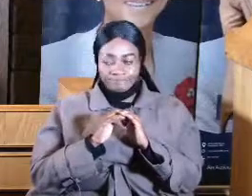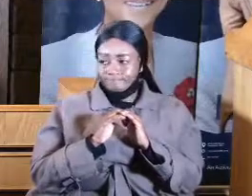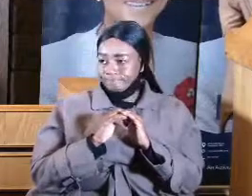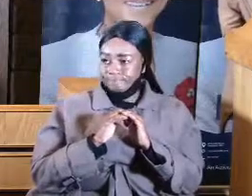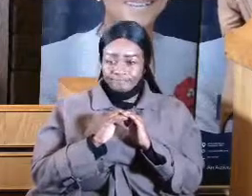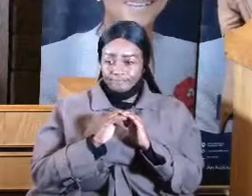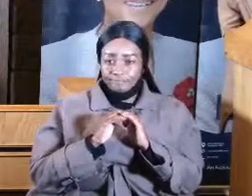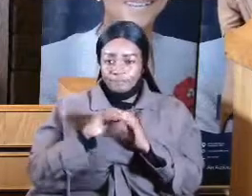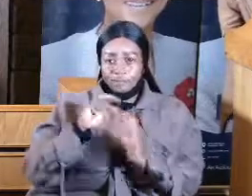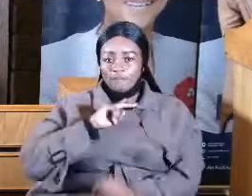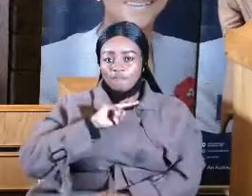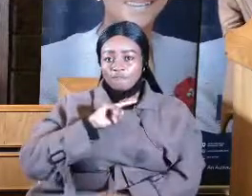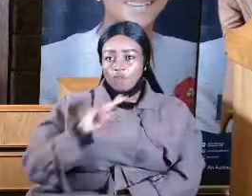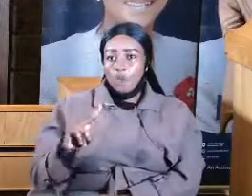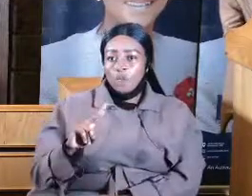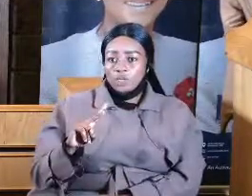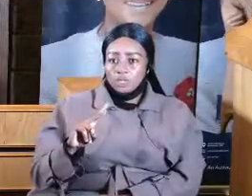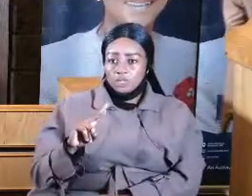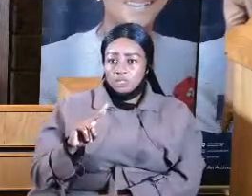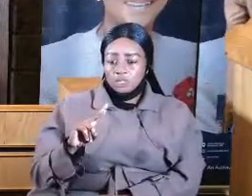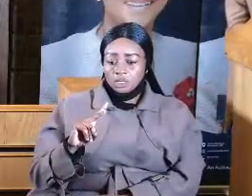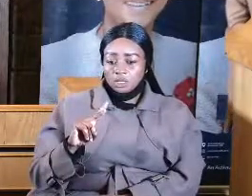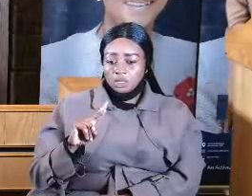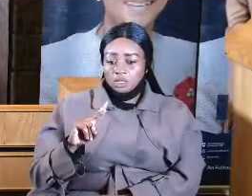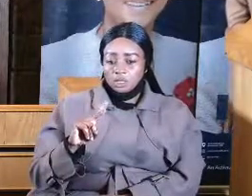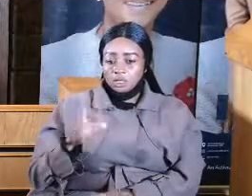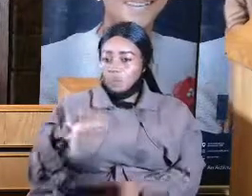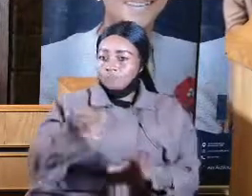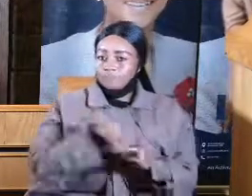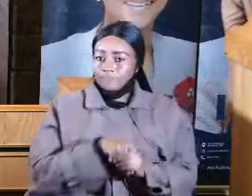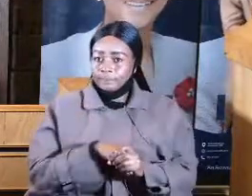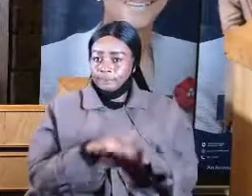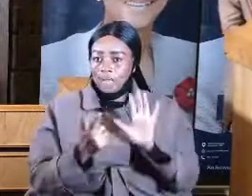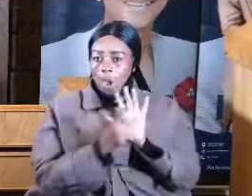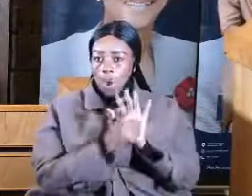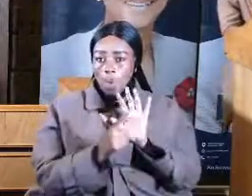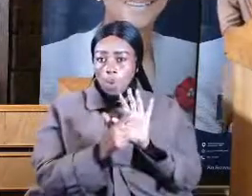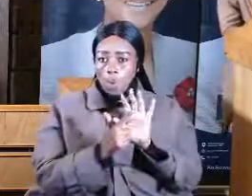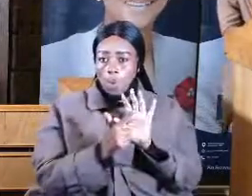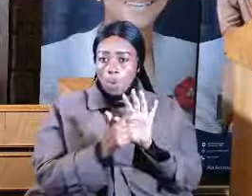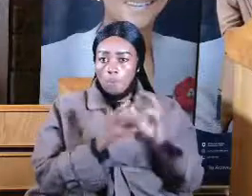There are no trans voices that are in lawmaking.